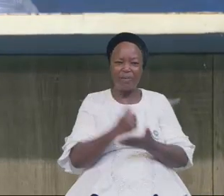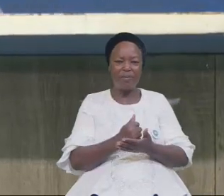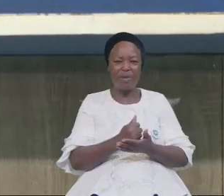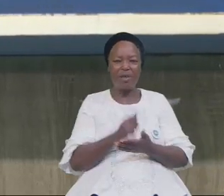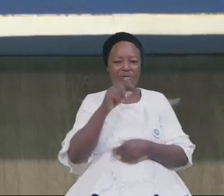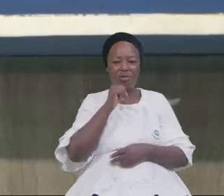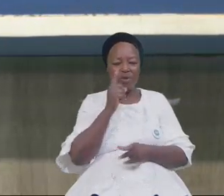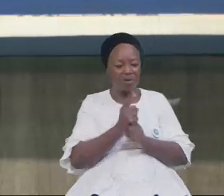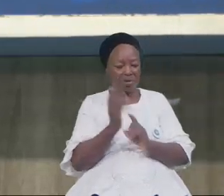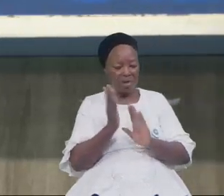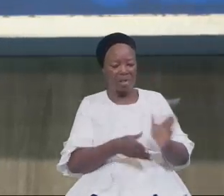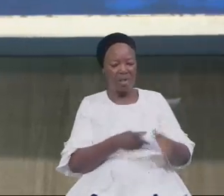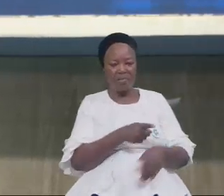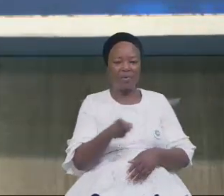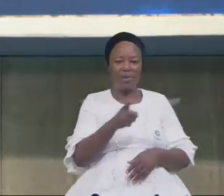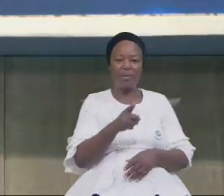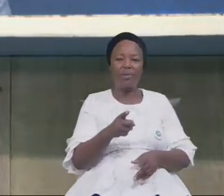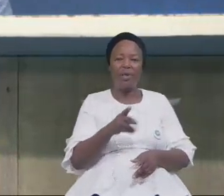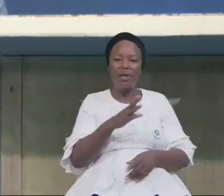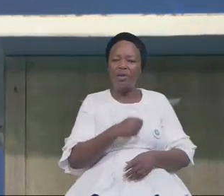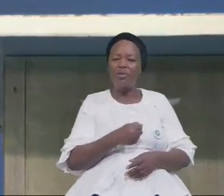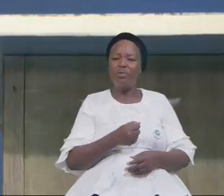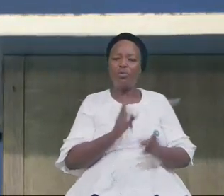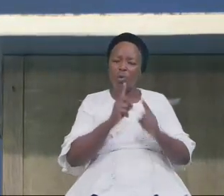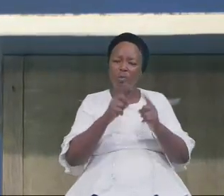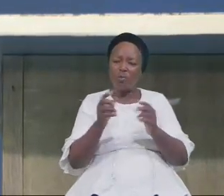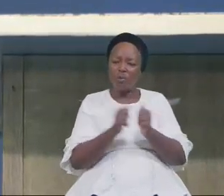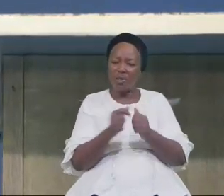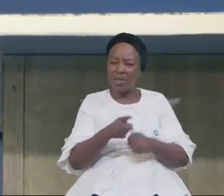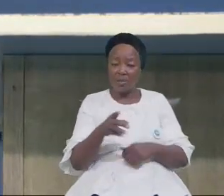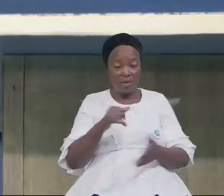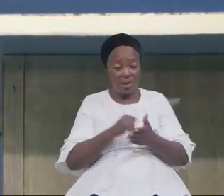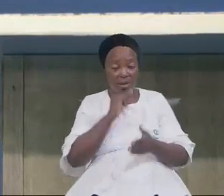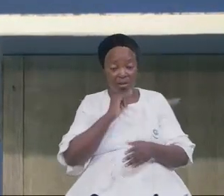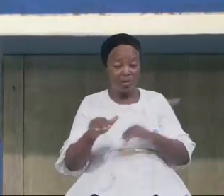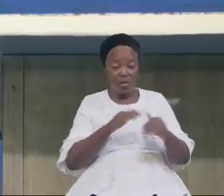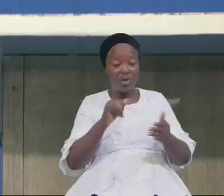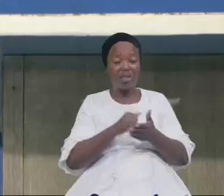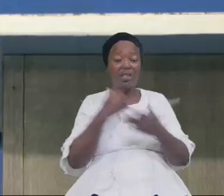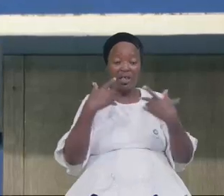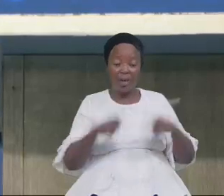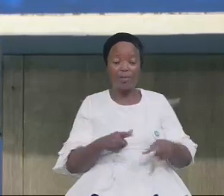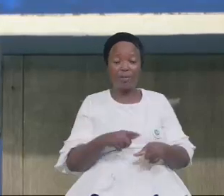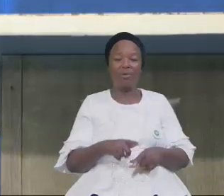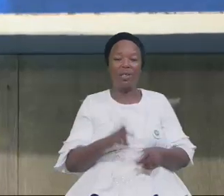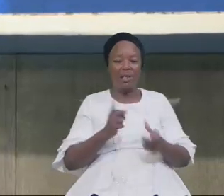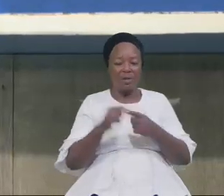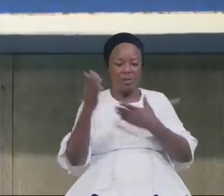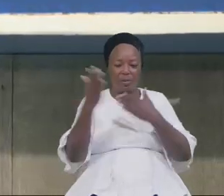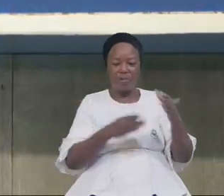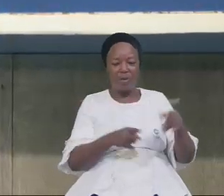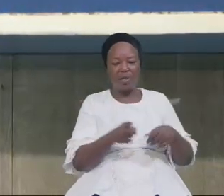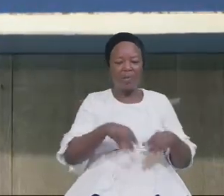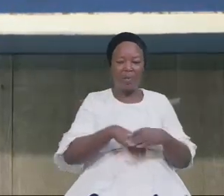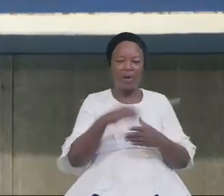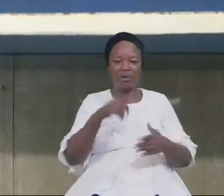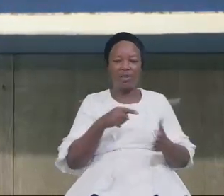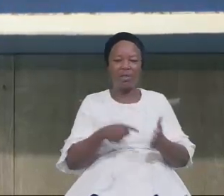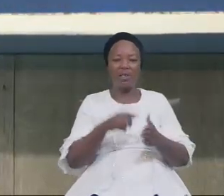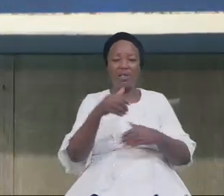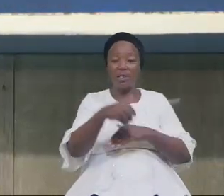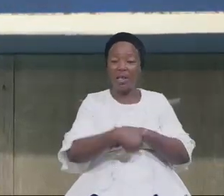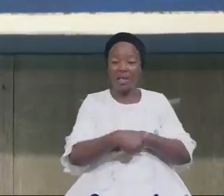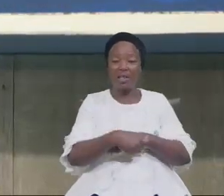leave them, you interact with them. It's done, it's done. And then you bring them out tonight,